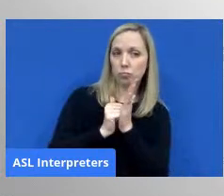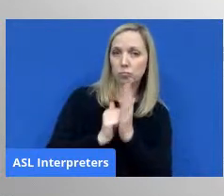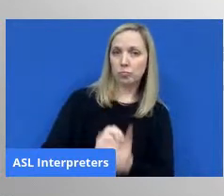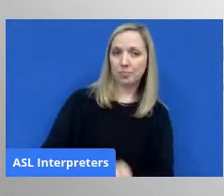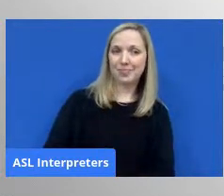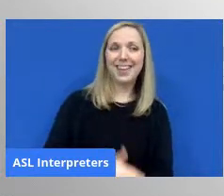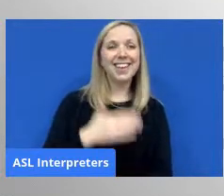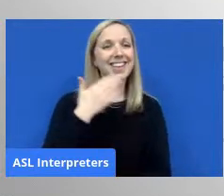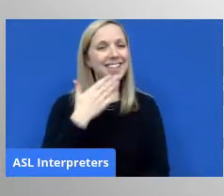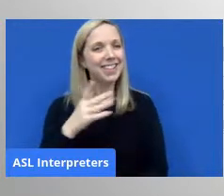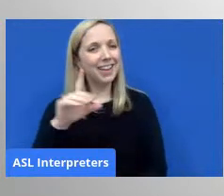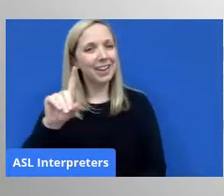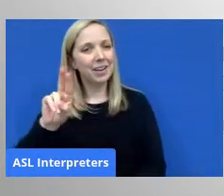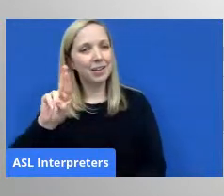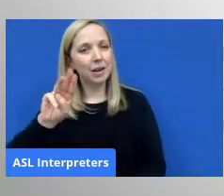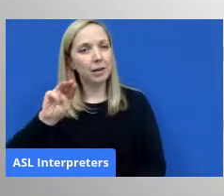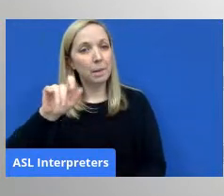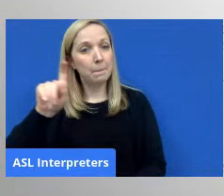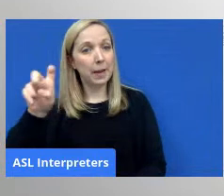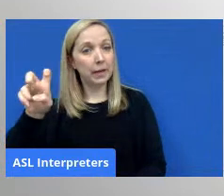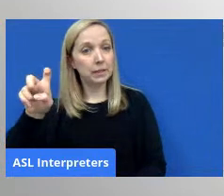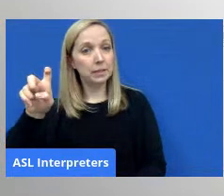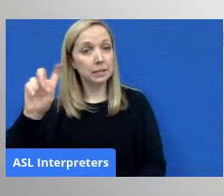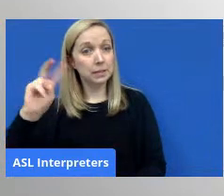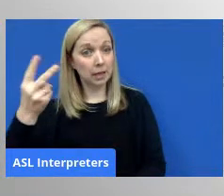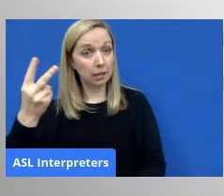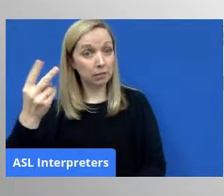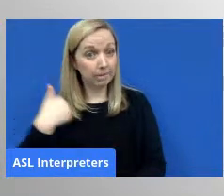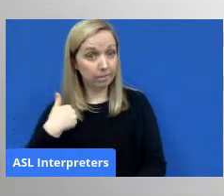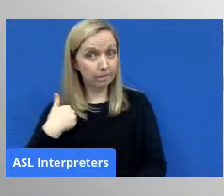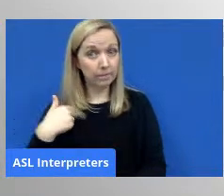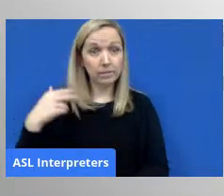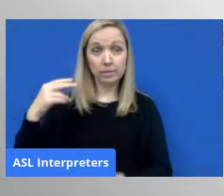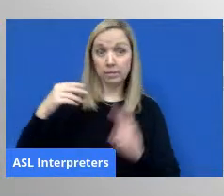Thank you, Dr. Maddox. Is there a second? Second.